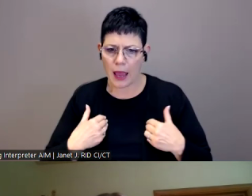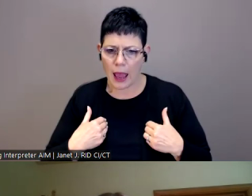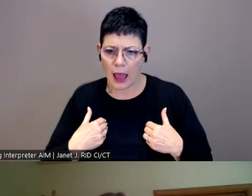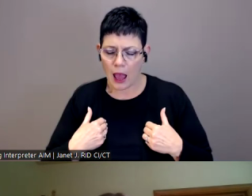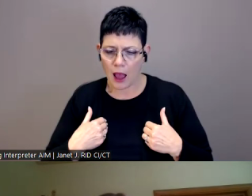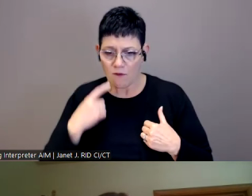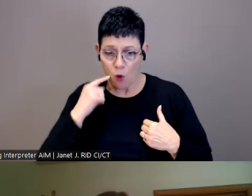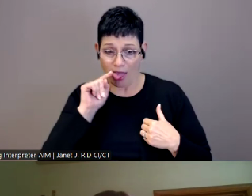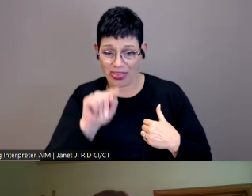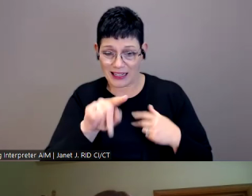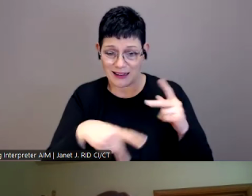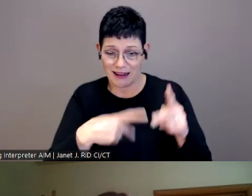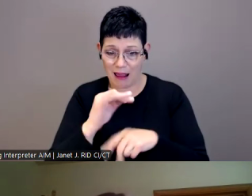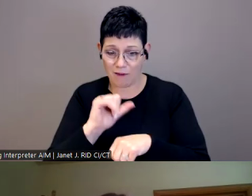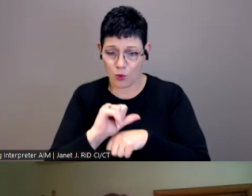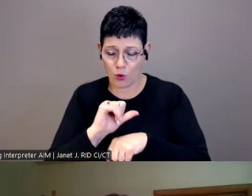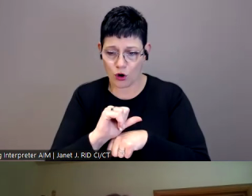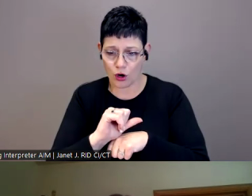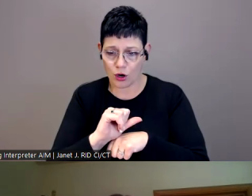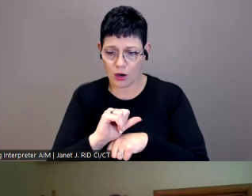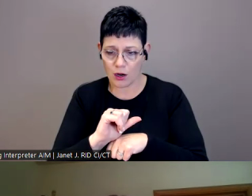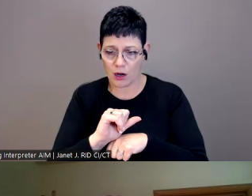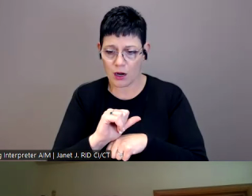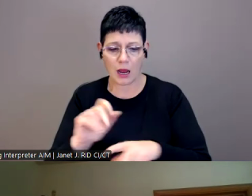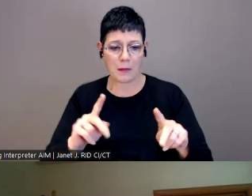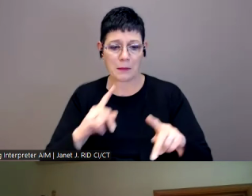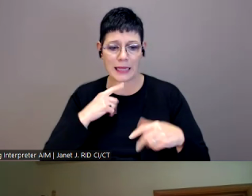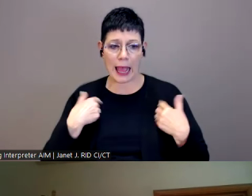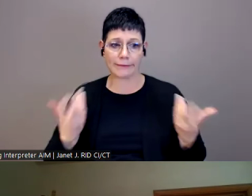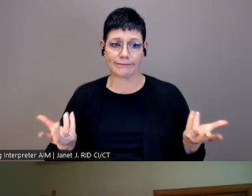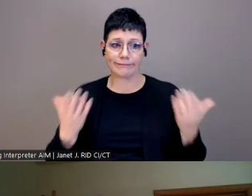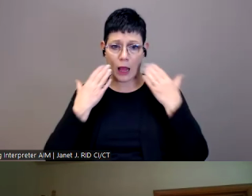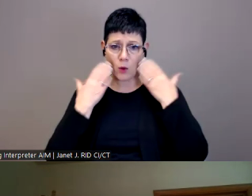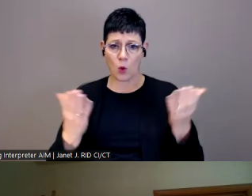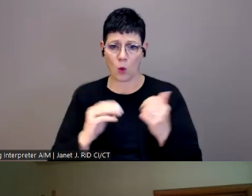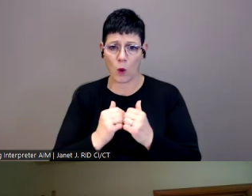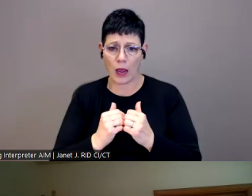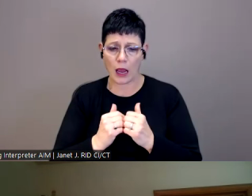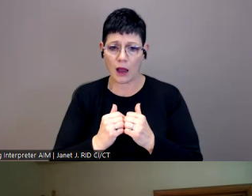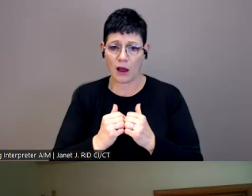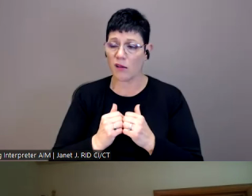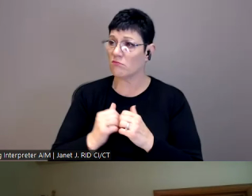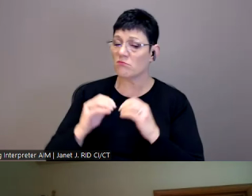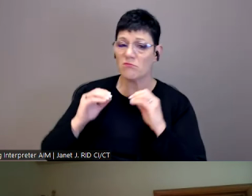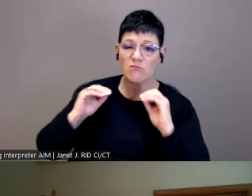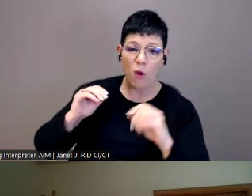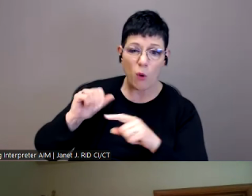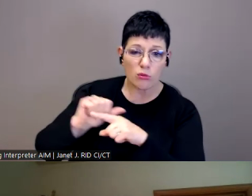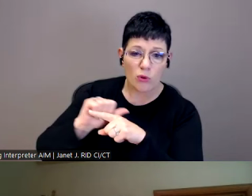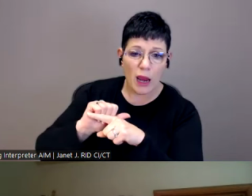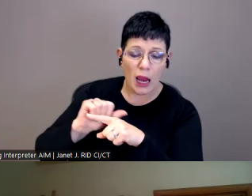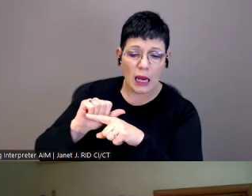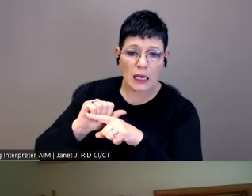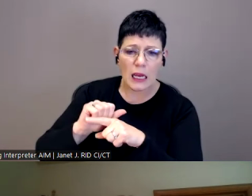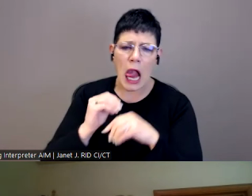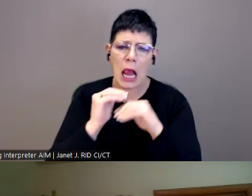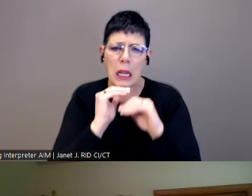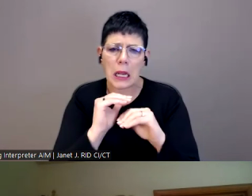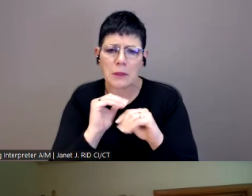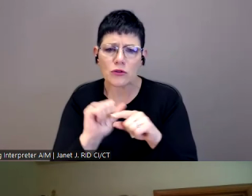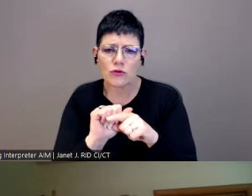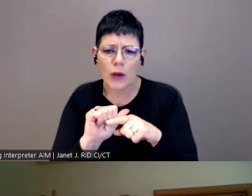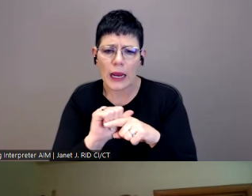this is they always talk about, I don't know how, or I was never taught, or we were only trained for a week,